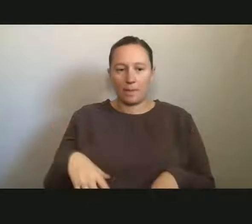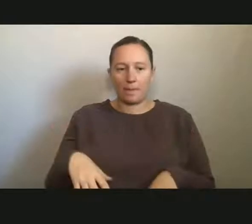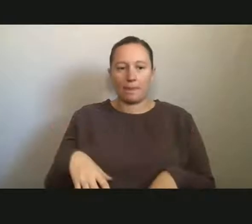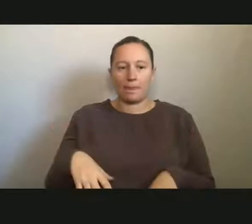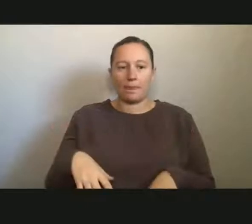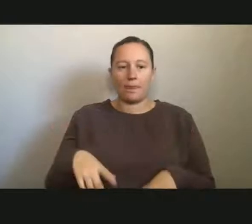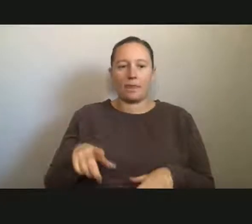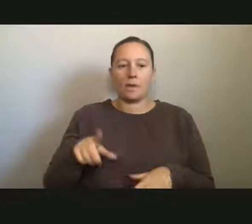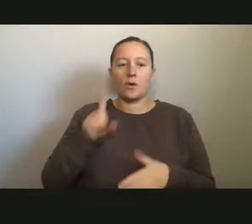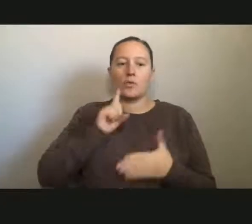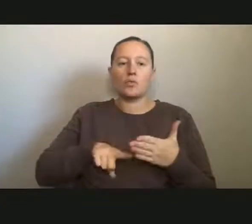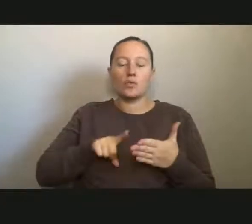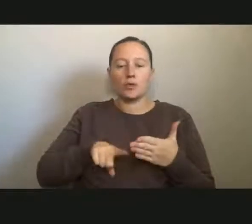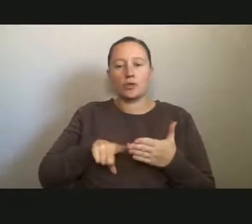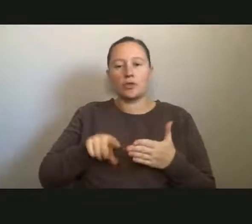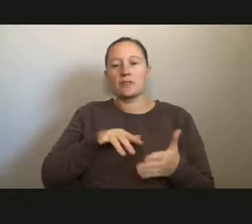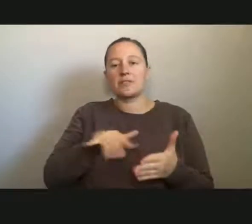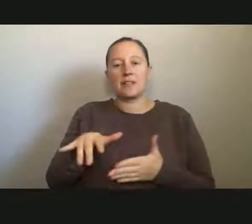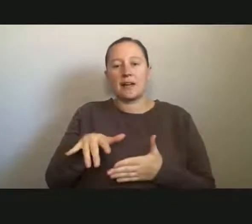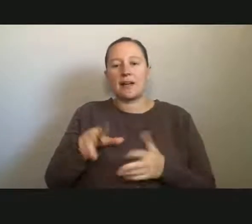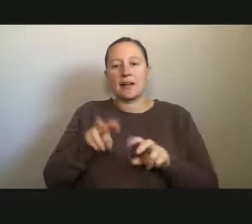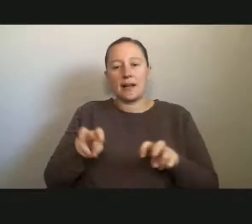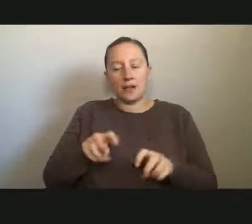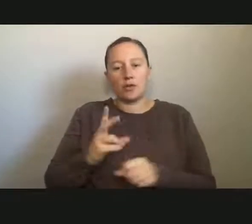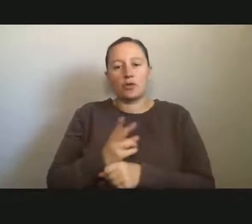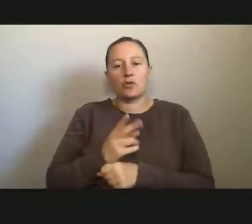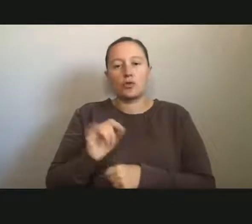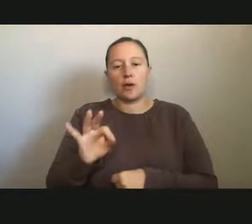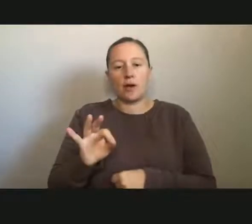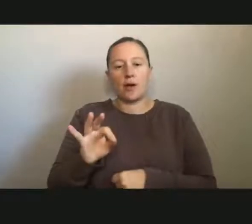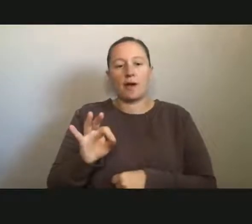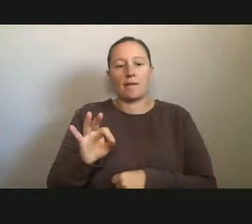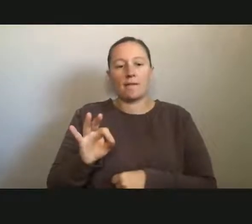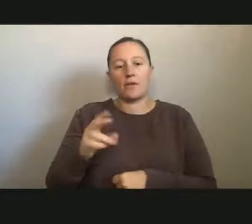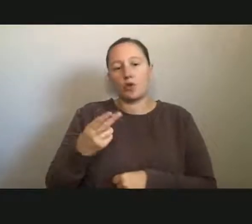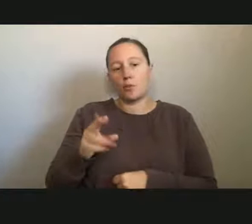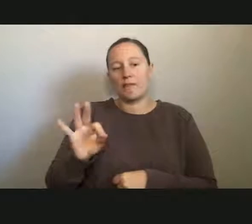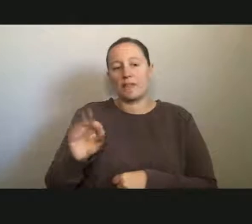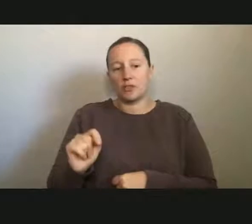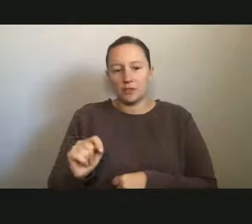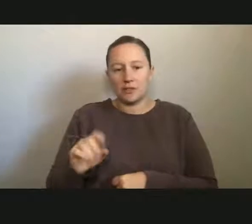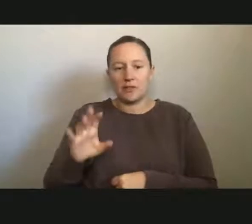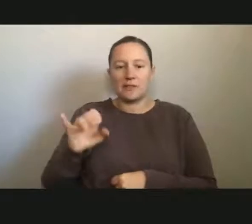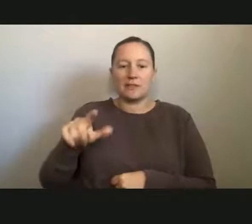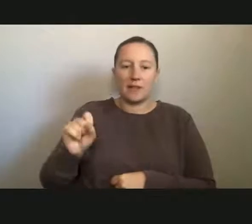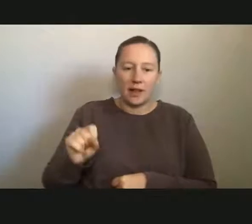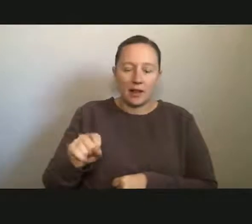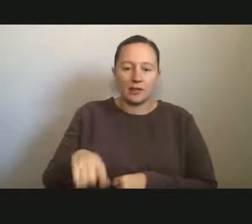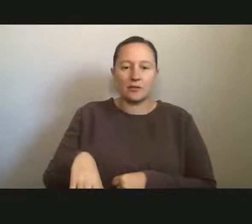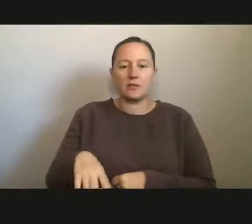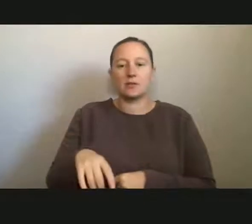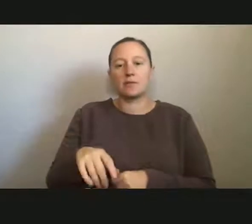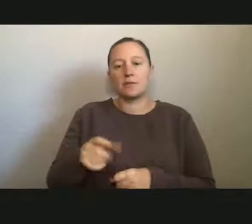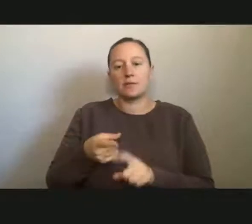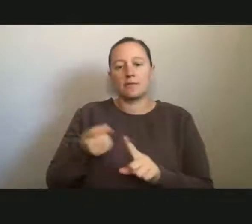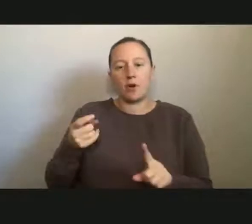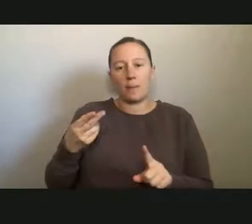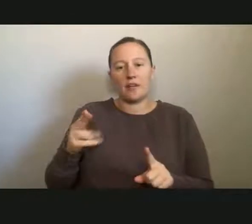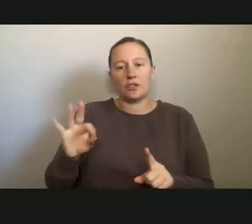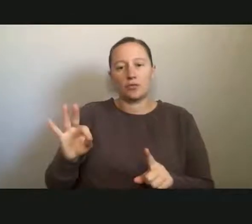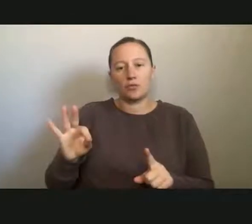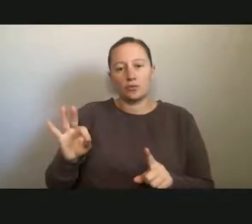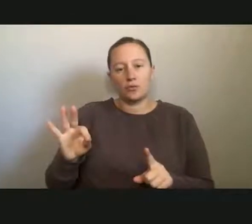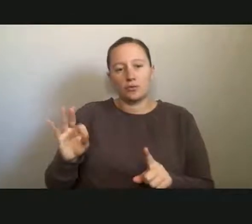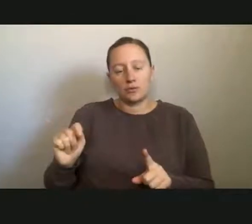as research that involves the study, analysis, or use of primary human fetal tissue, cells, and derivatives. There